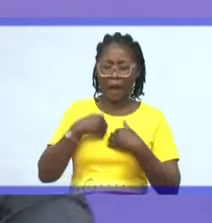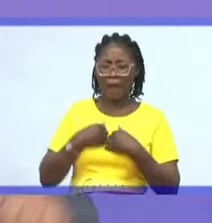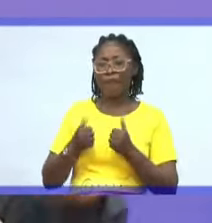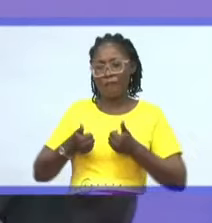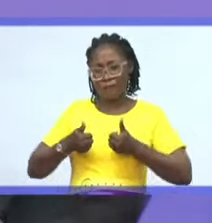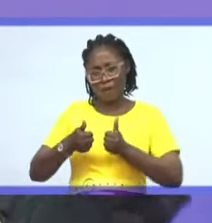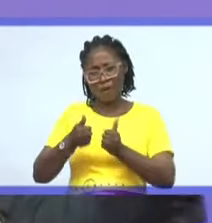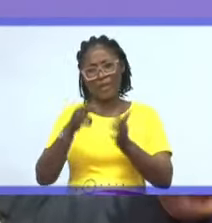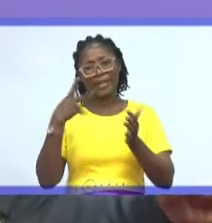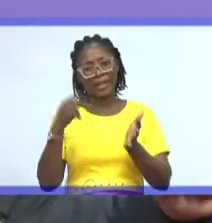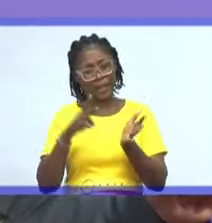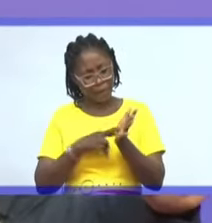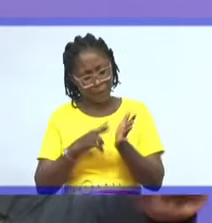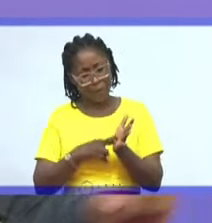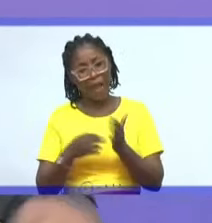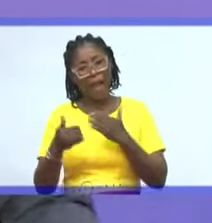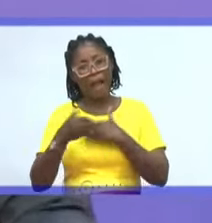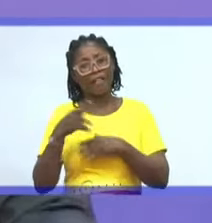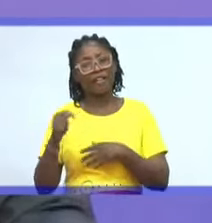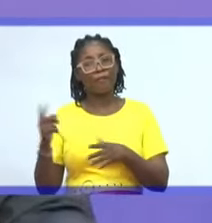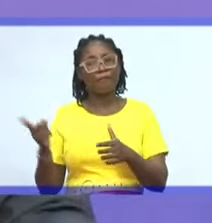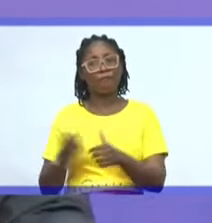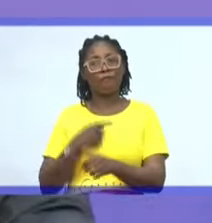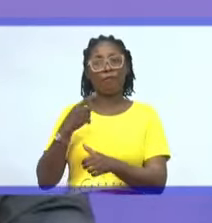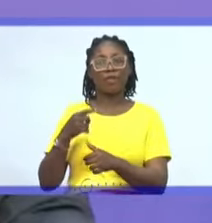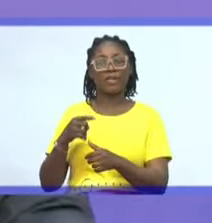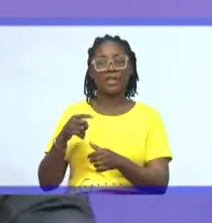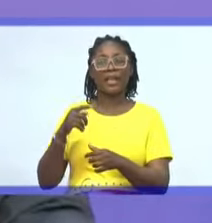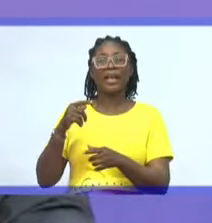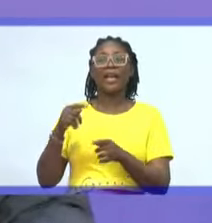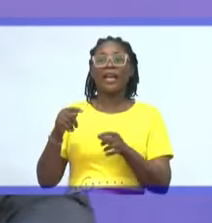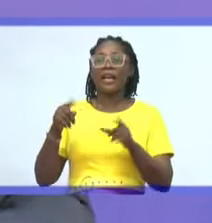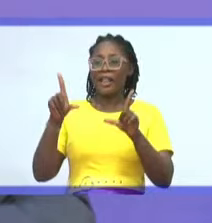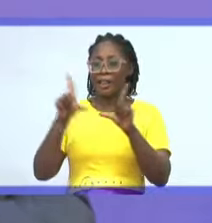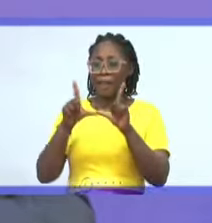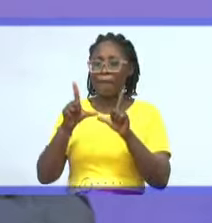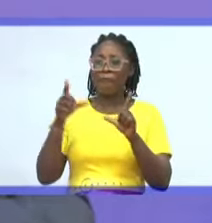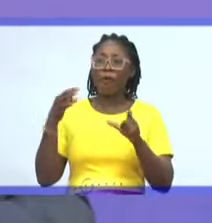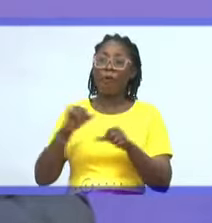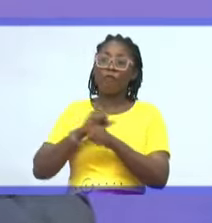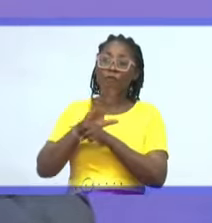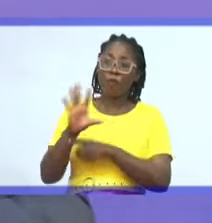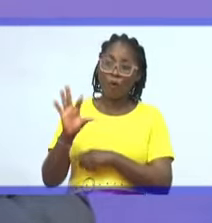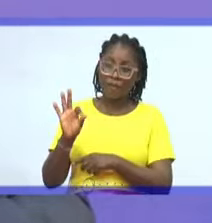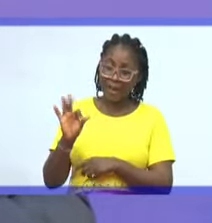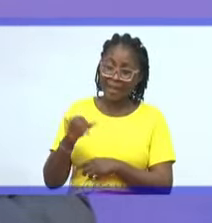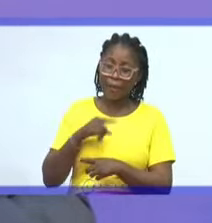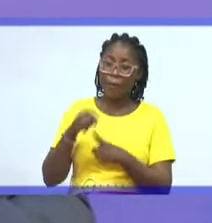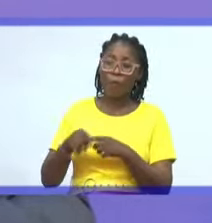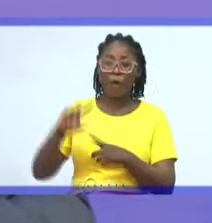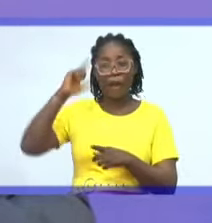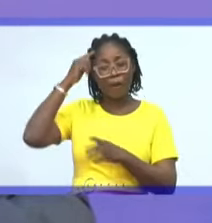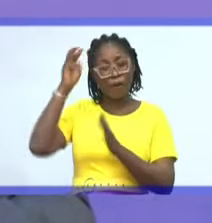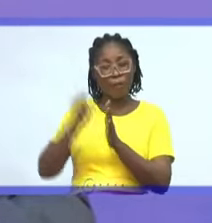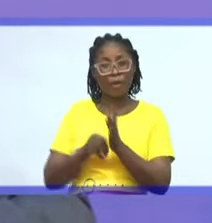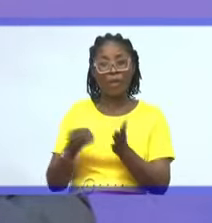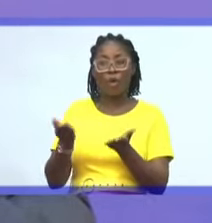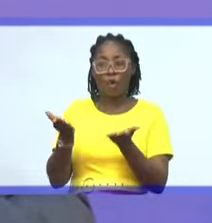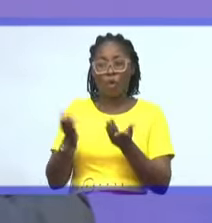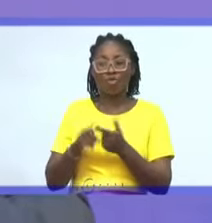records. After the first wave of COVID, when government tried to soften the sit at